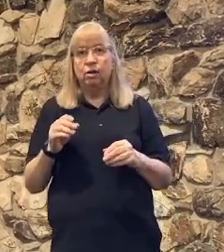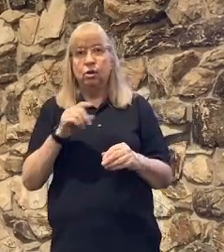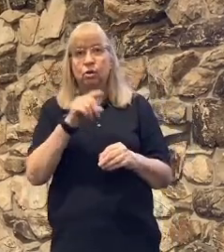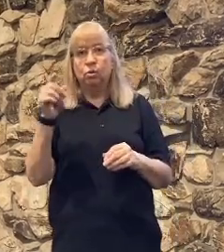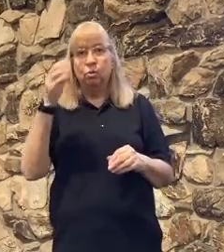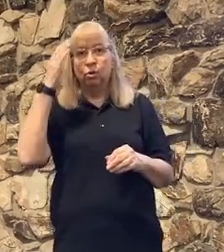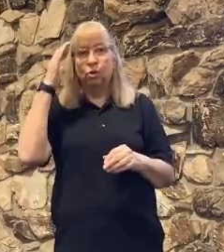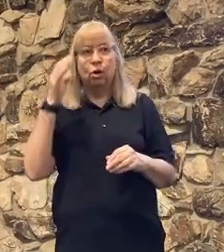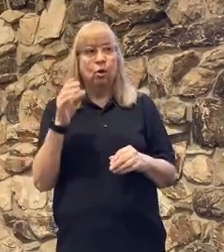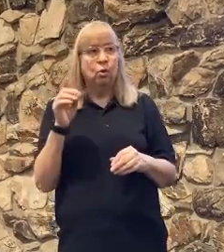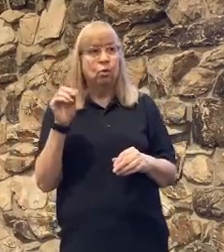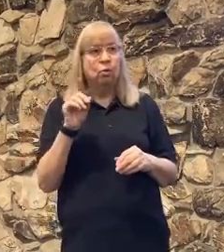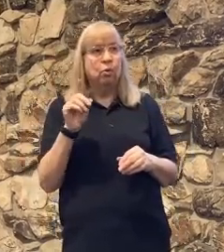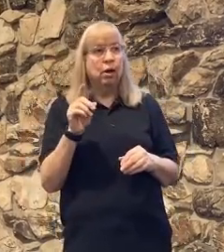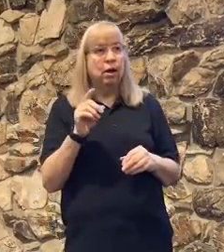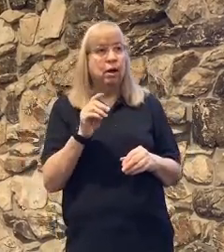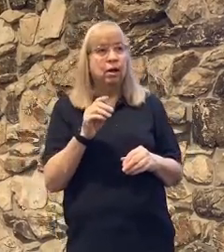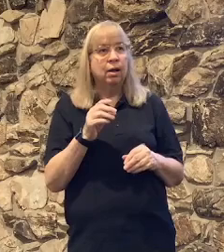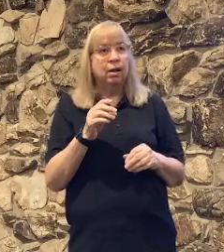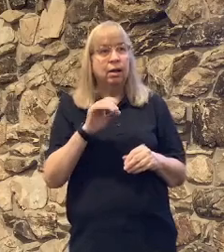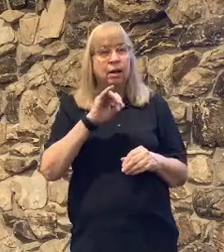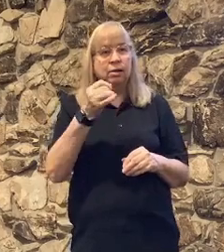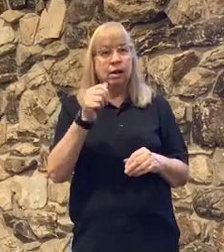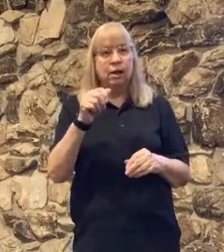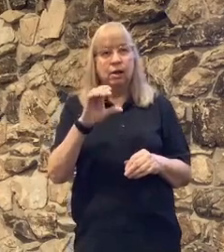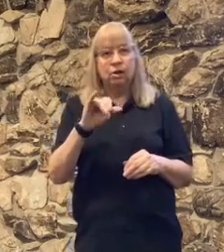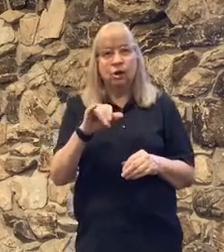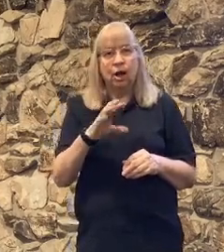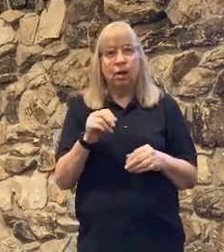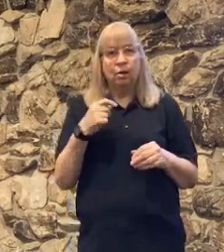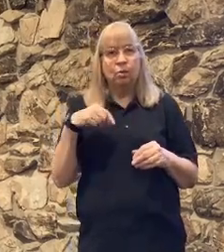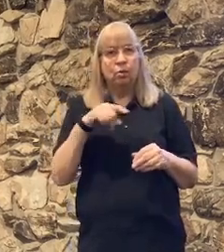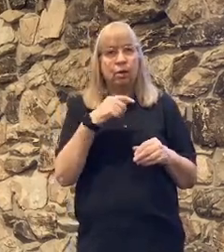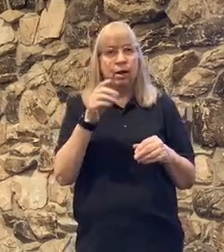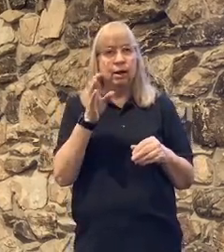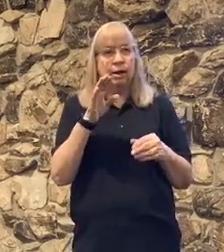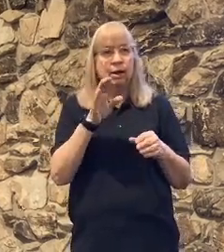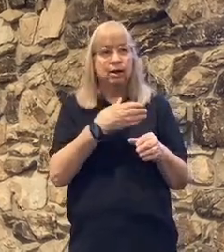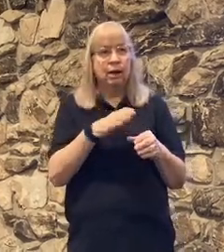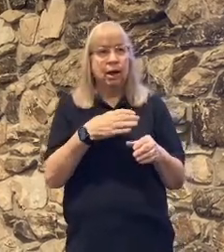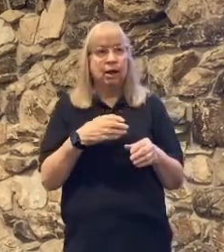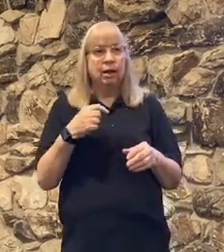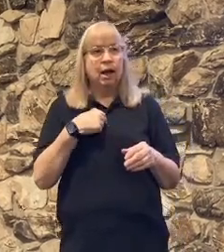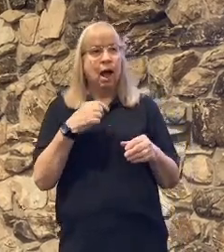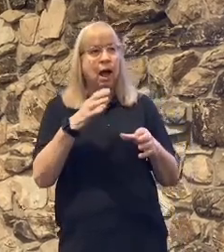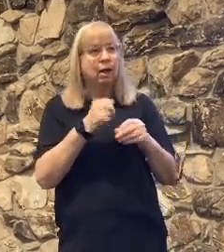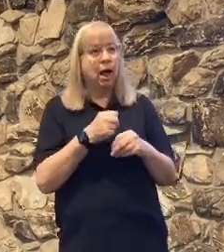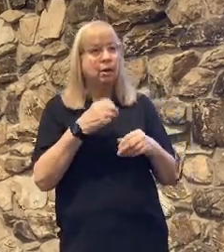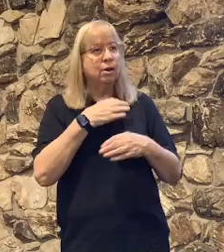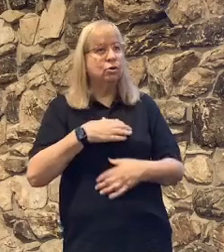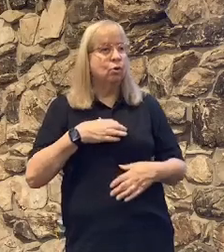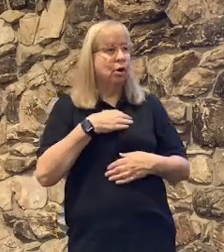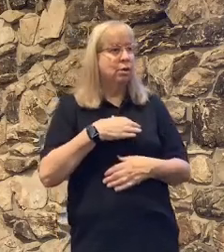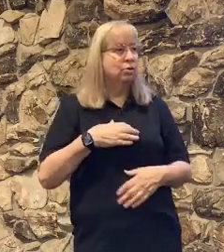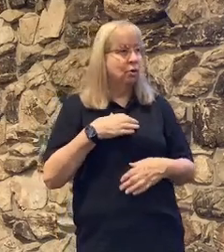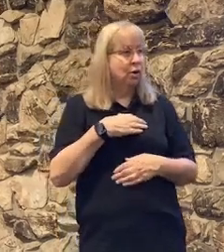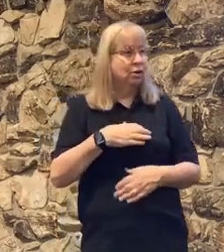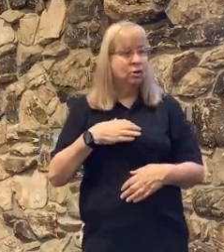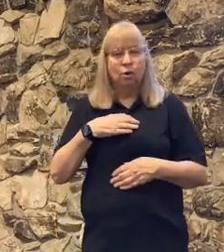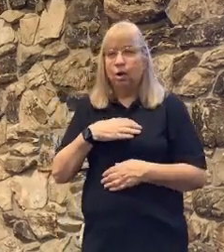Jacob? He's still here. Here you are. I think we sang it just a few weeks ago, right? I've got the joy, joy, joy, joy.